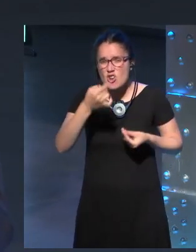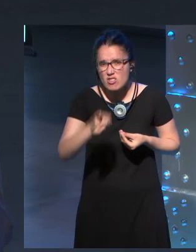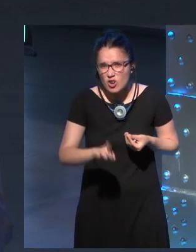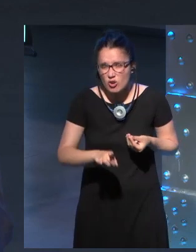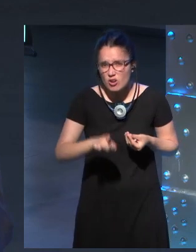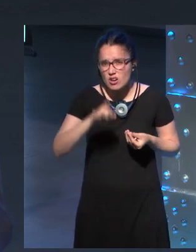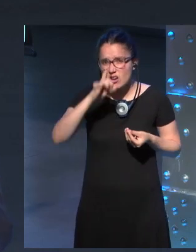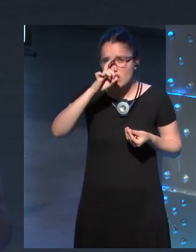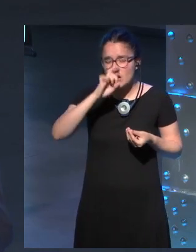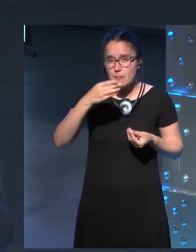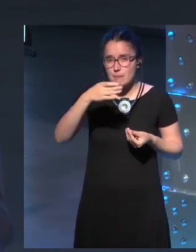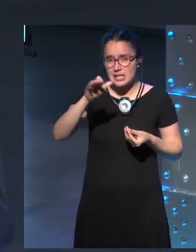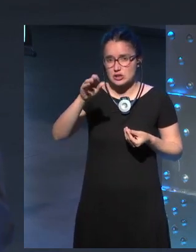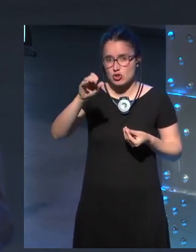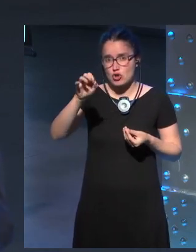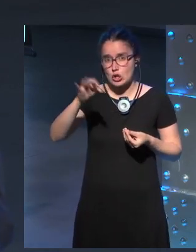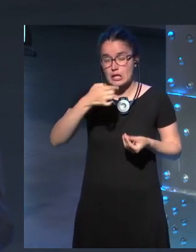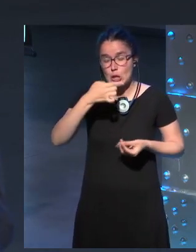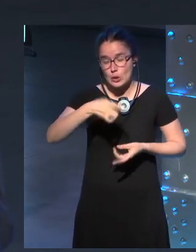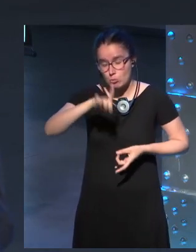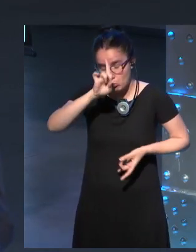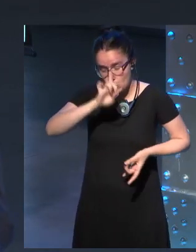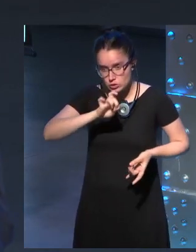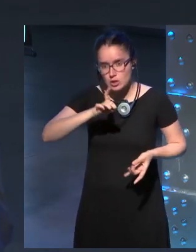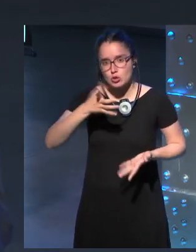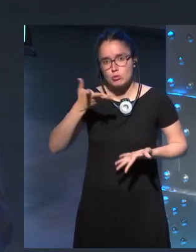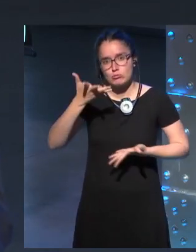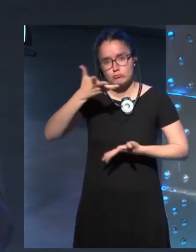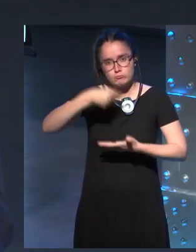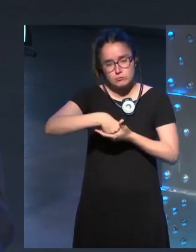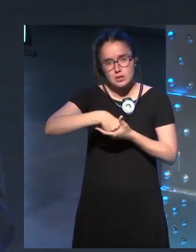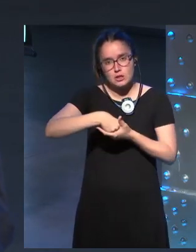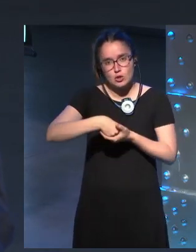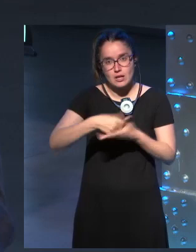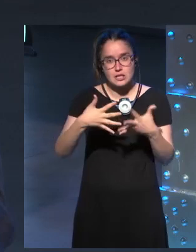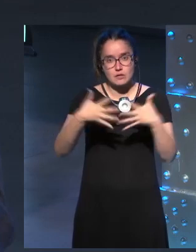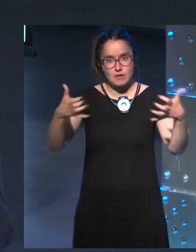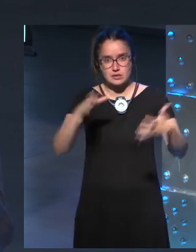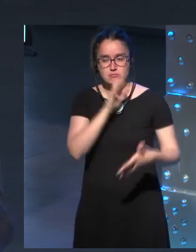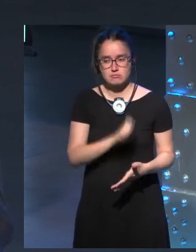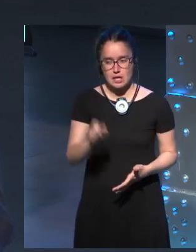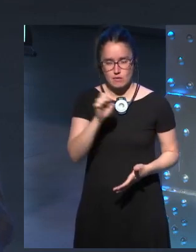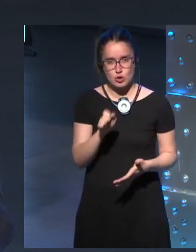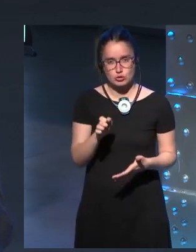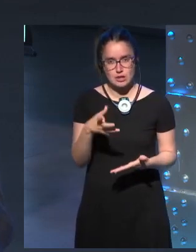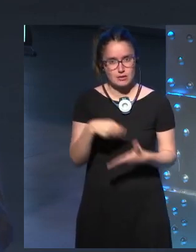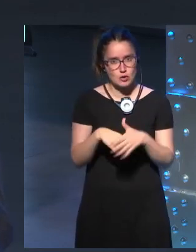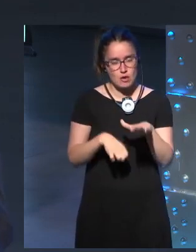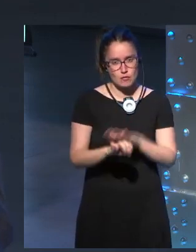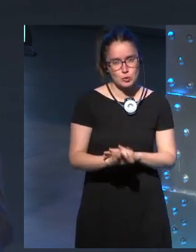Boskov. I think it was Vaharim Boskov. Yeah, I'll include it in the